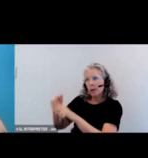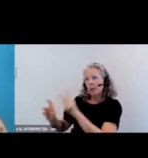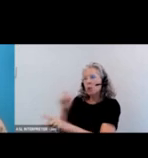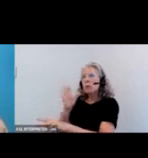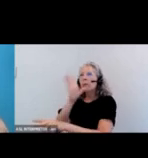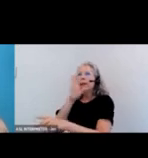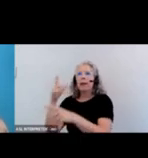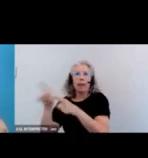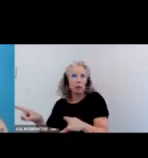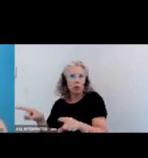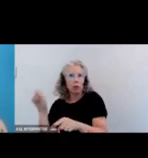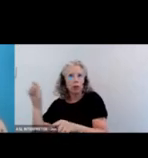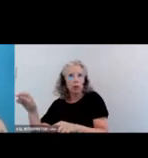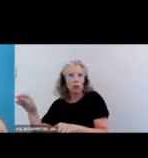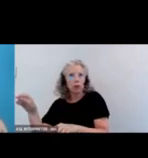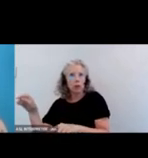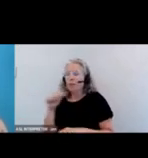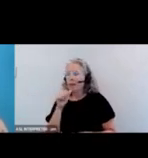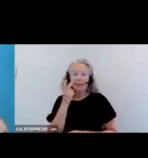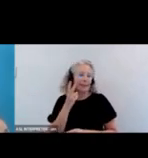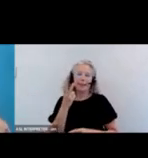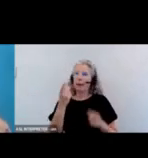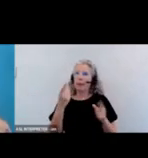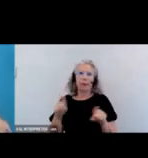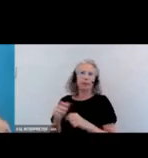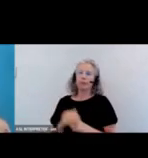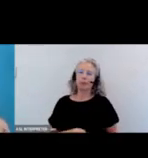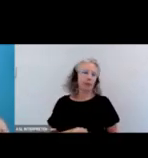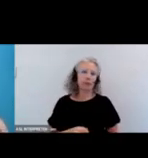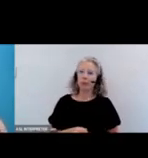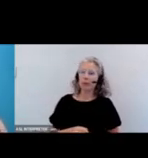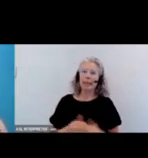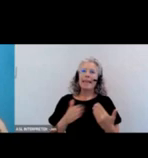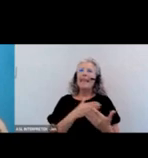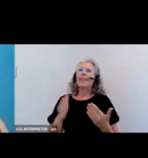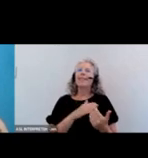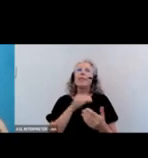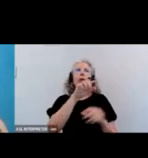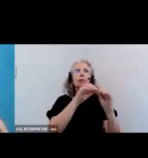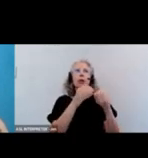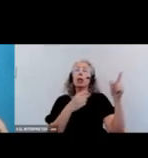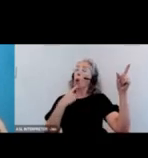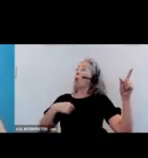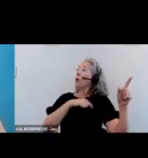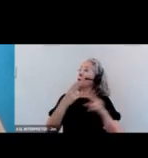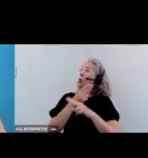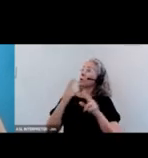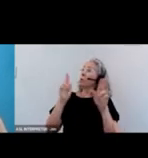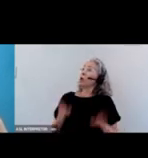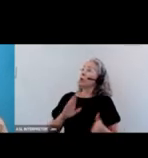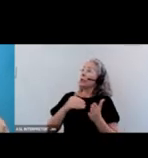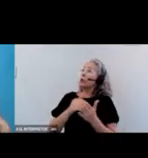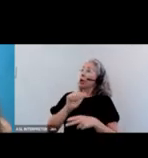language. And that is not something that I am seeing, even in places that profess to be using person-centered care. So